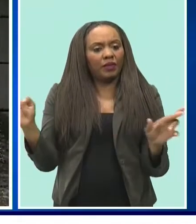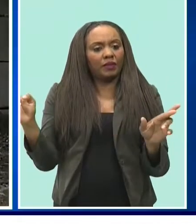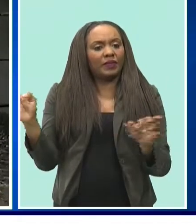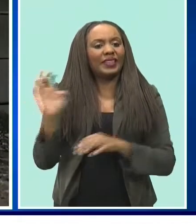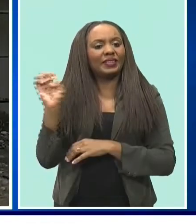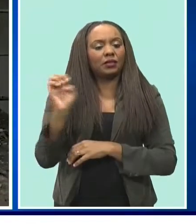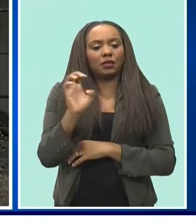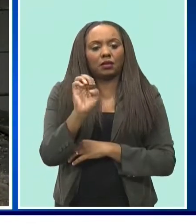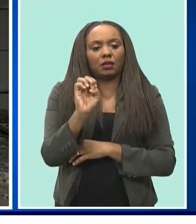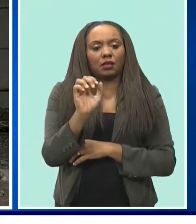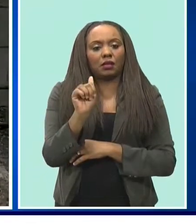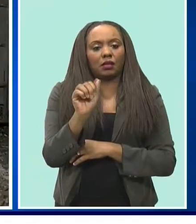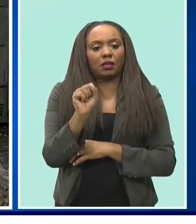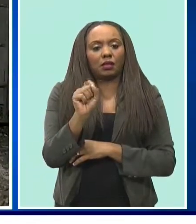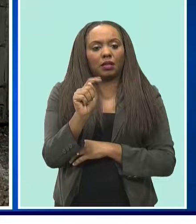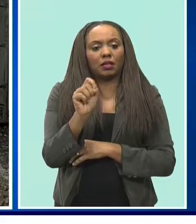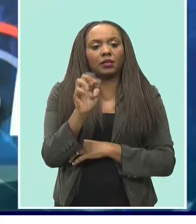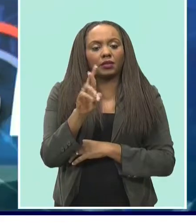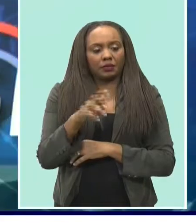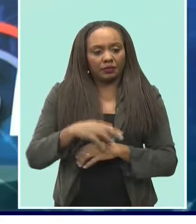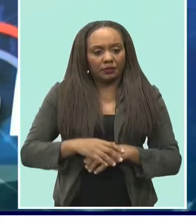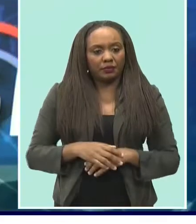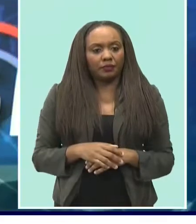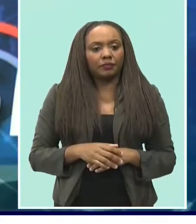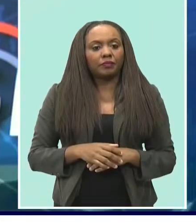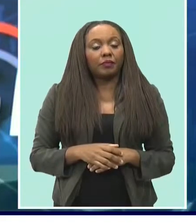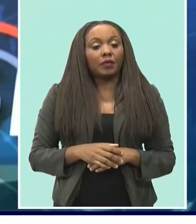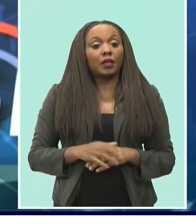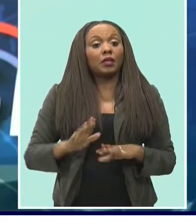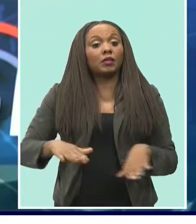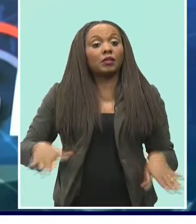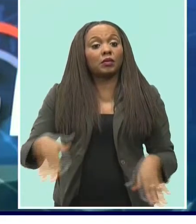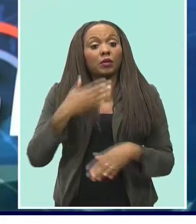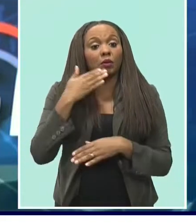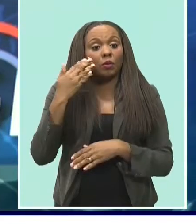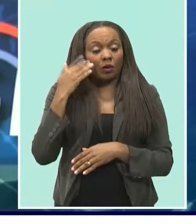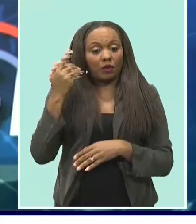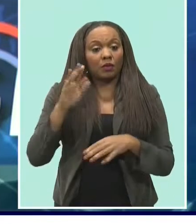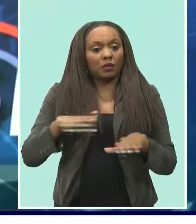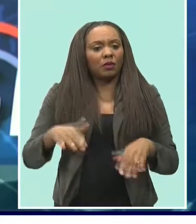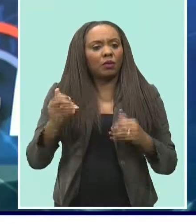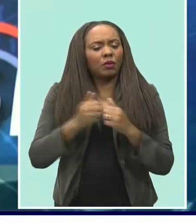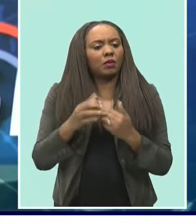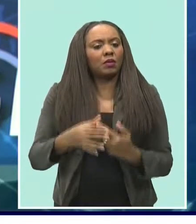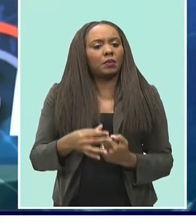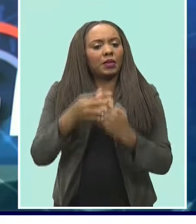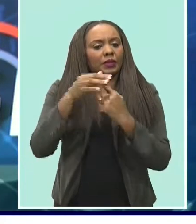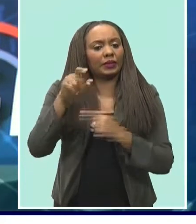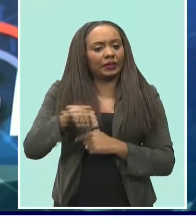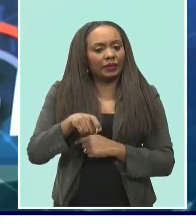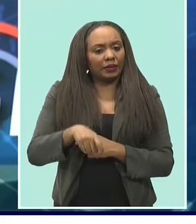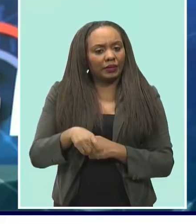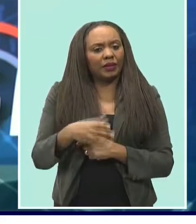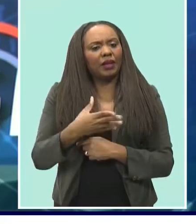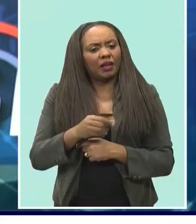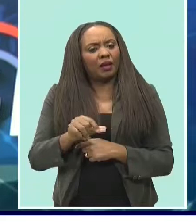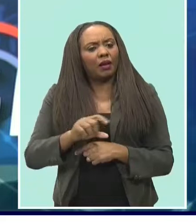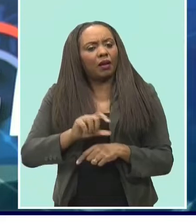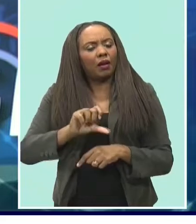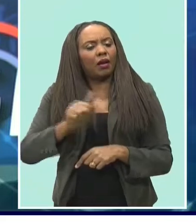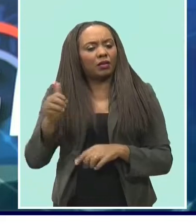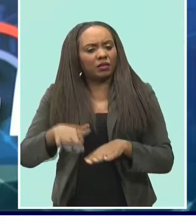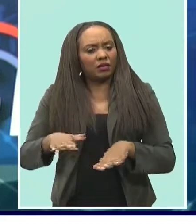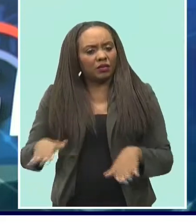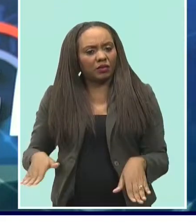by Easter. The Nightingale Children's Village provides residential care for children with special needs, among others, in a number of